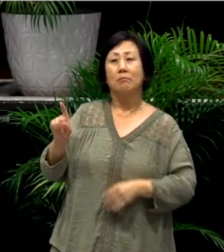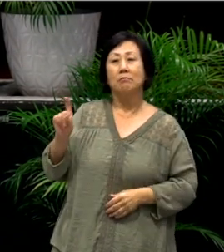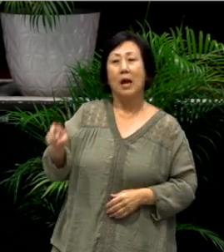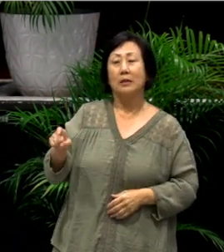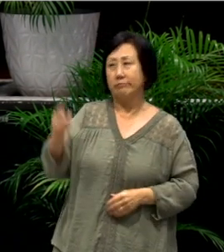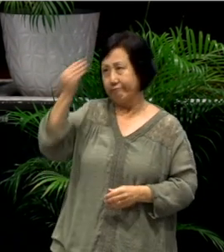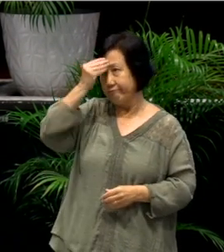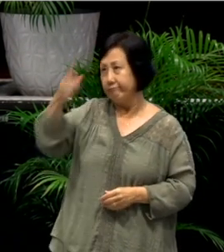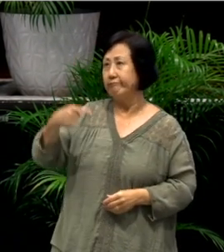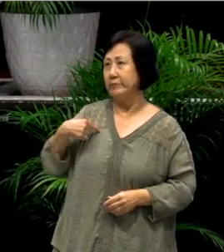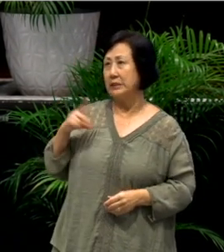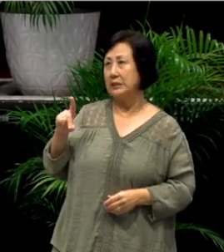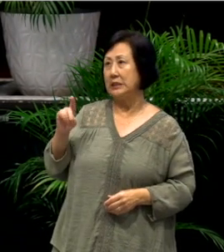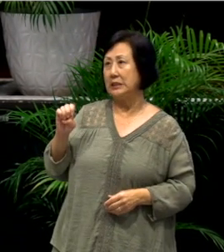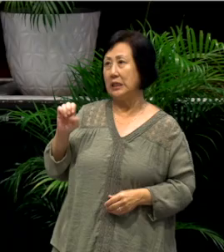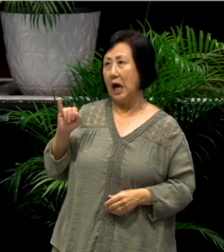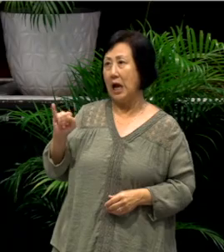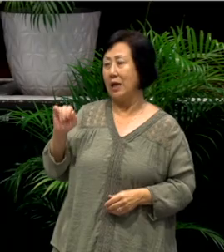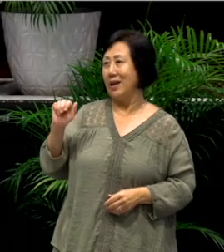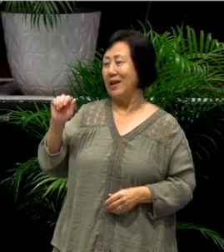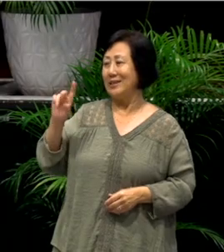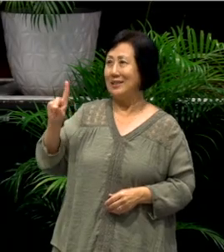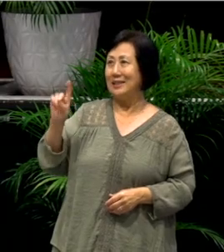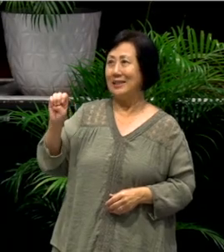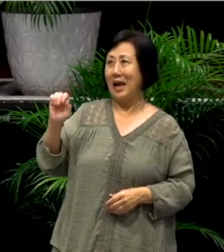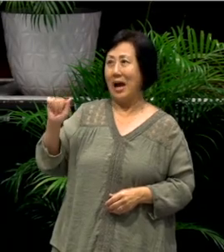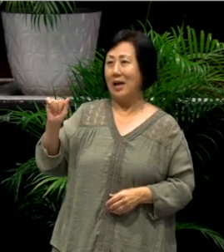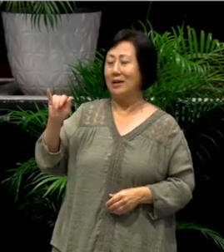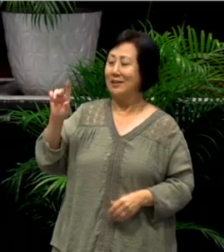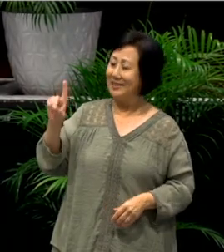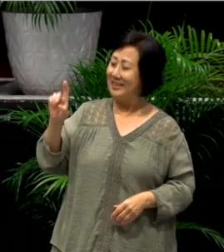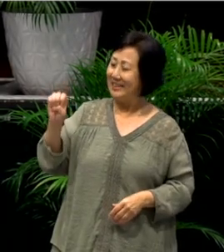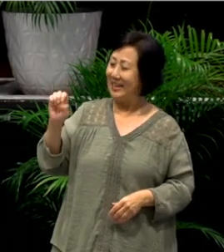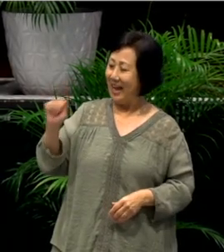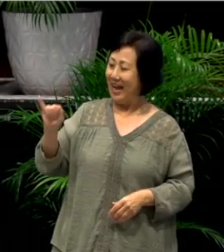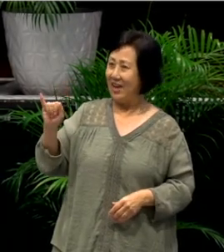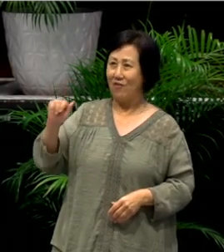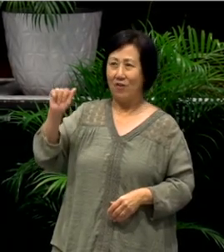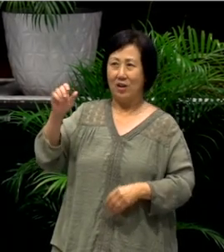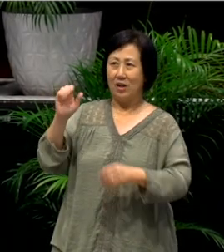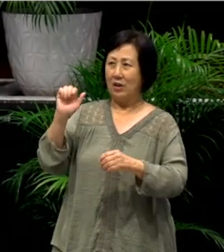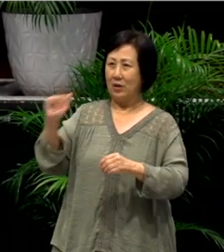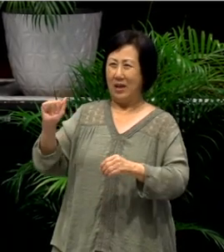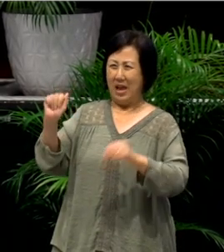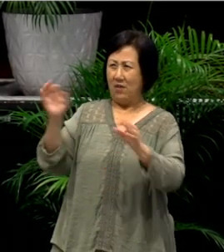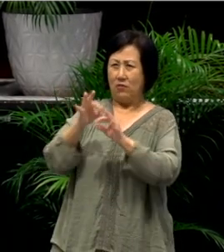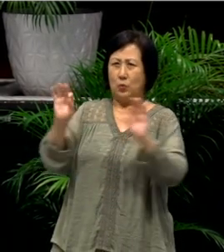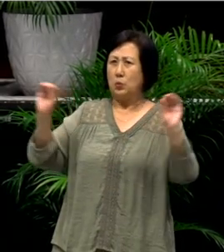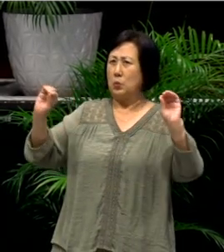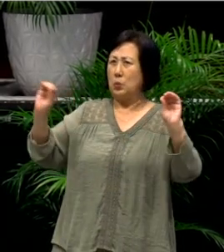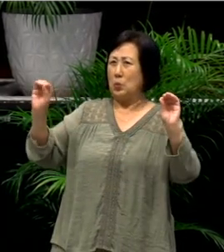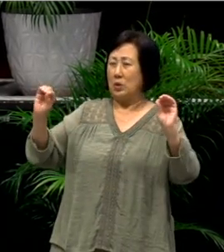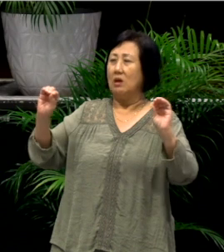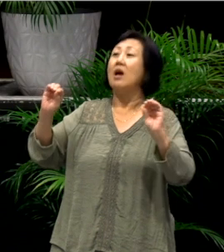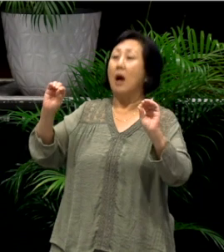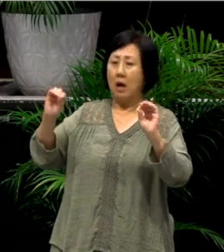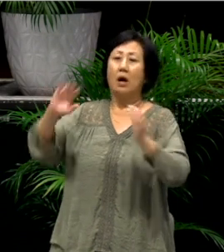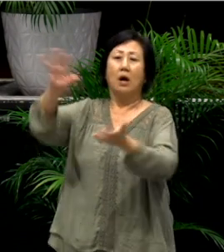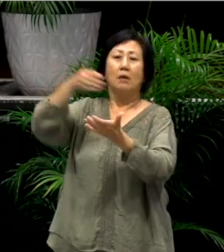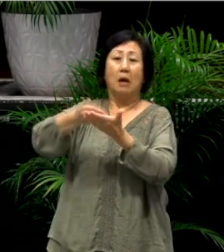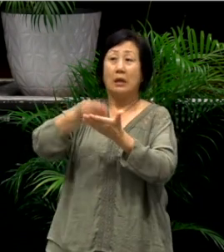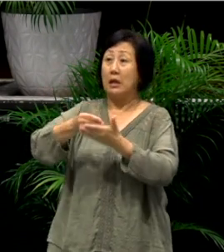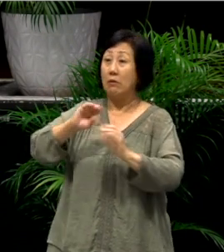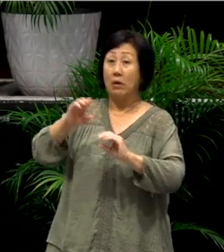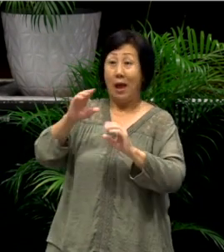articulate that they are DEIA-free in a certification. That had been on hold through a temporary